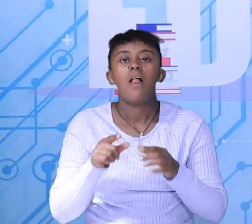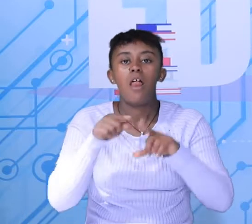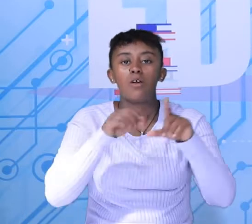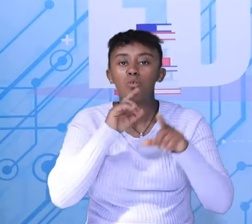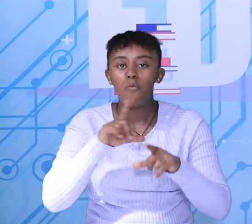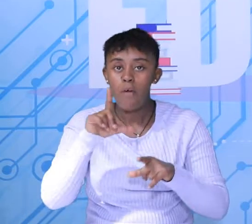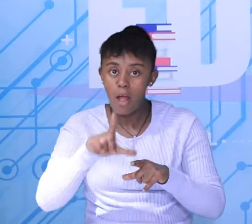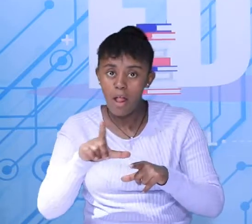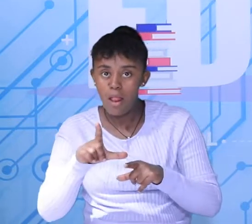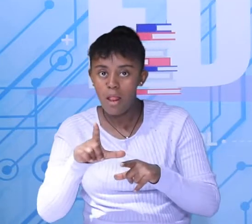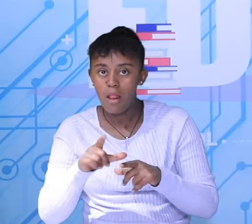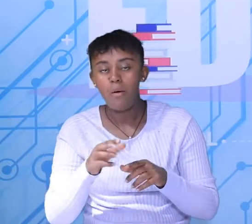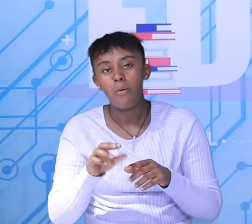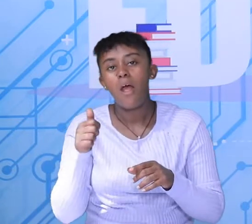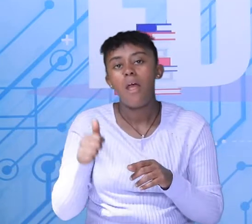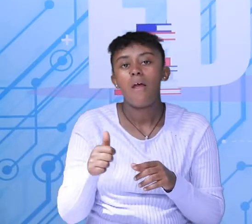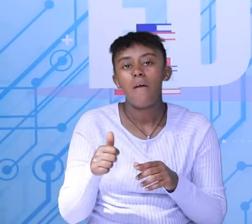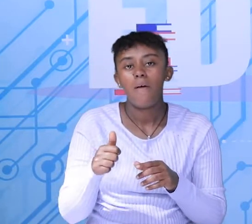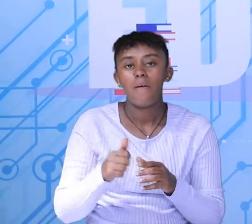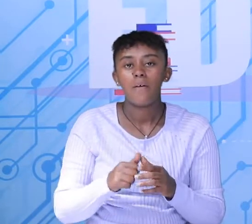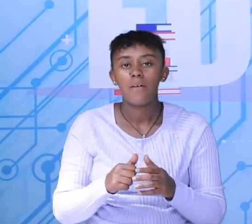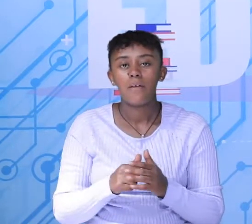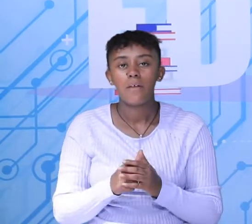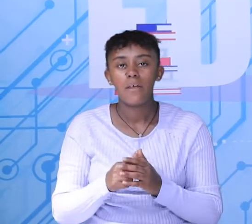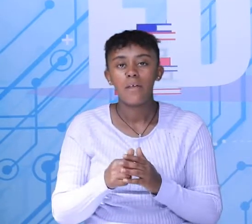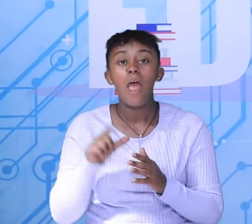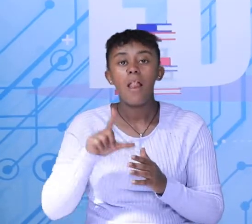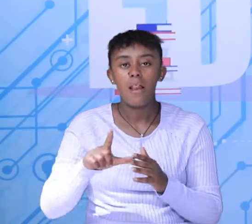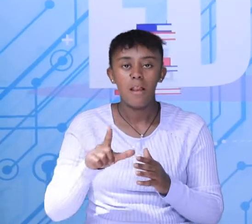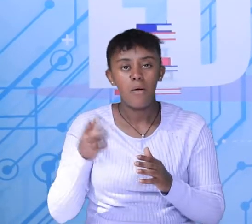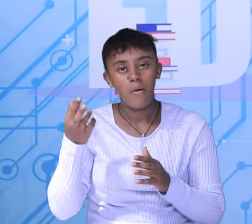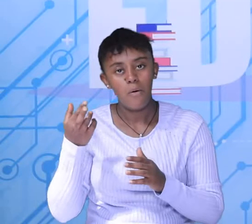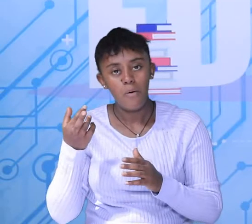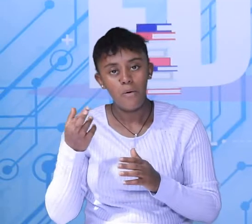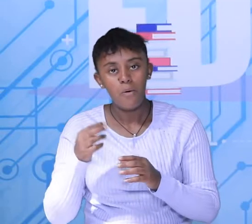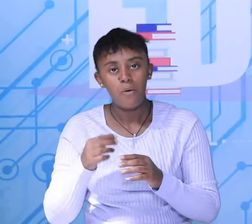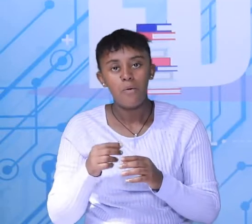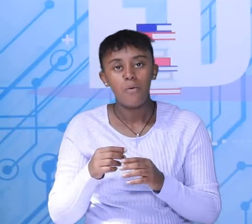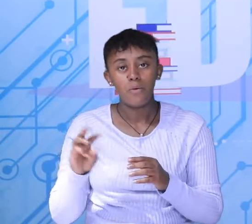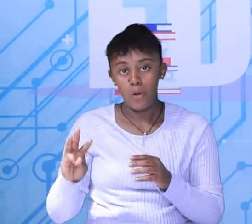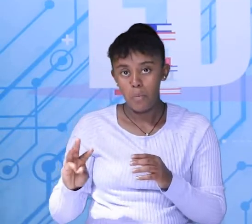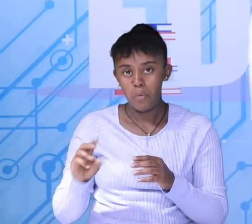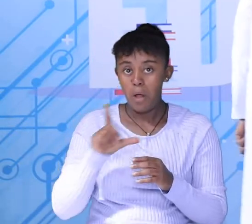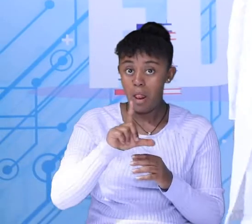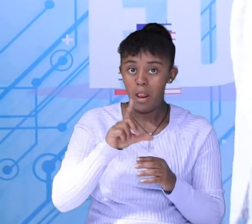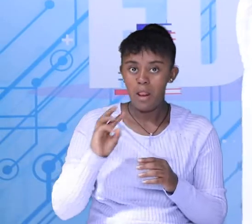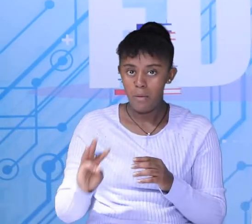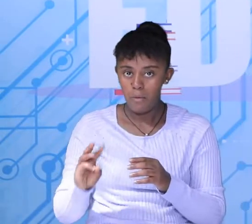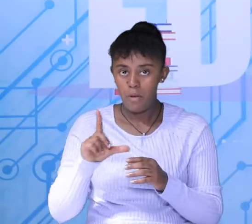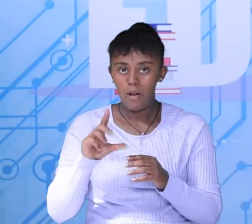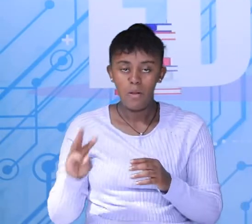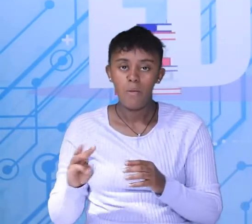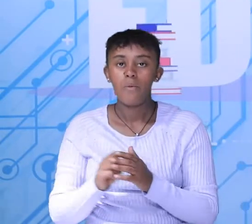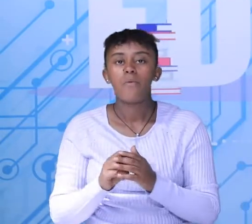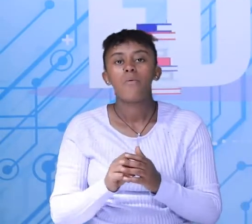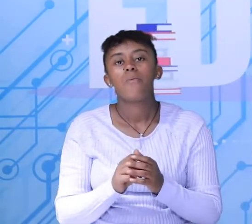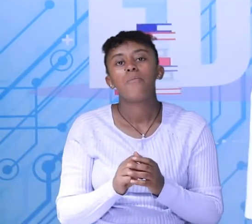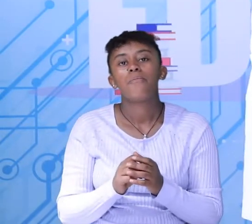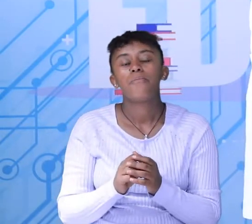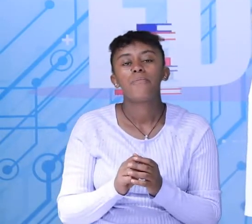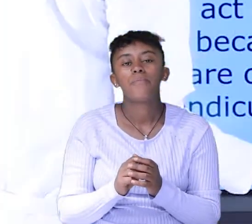upward, and the wire is found or oriented like this, is kept like this, which is perpendicular to the